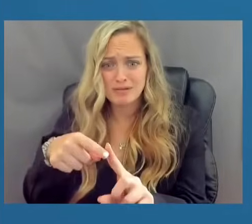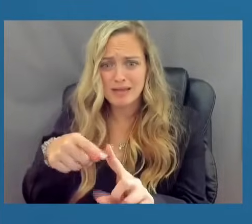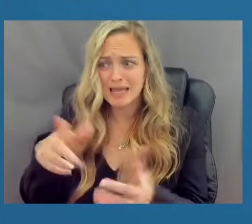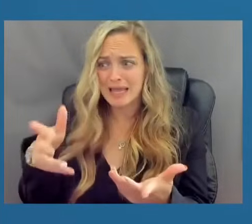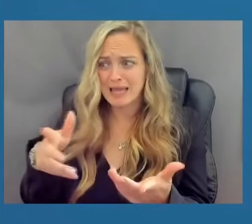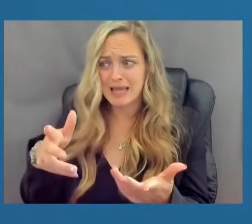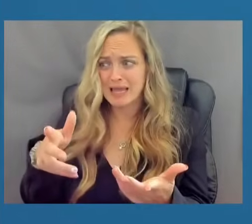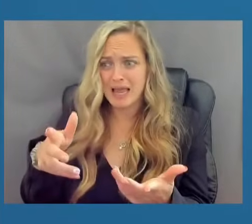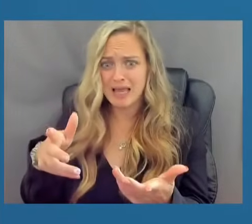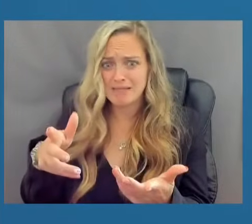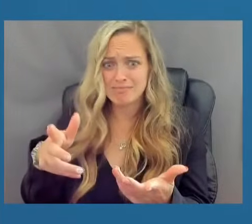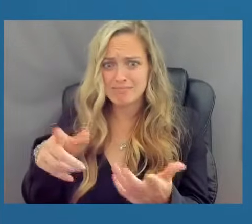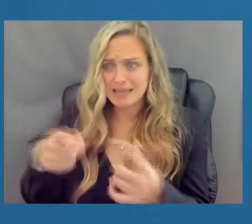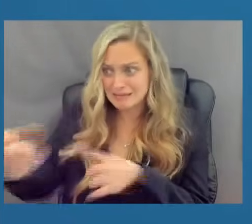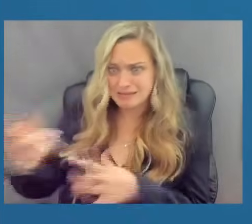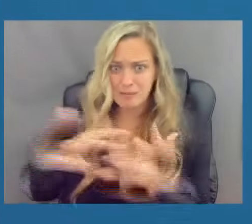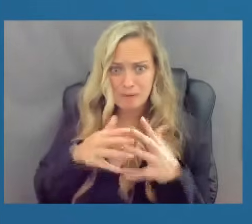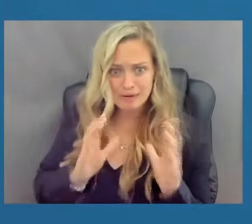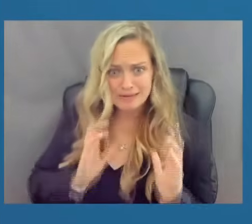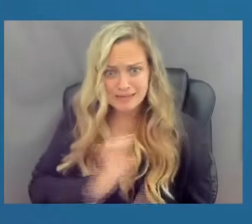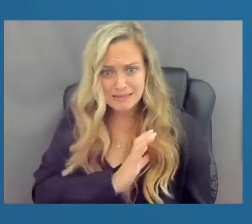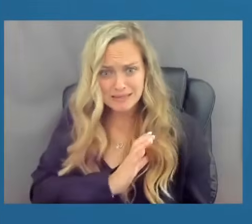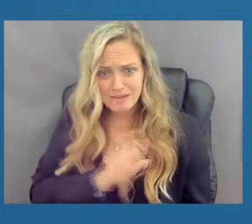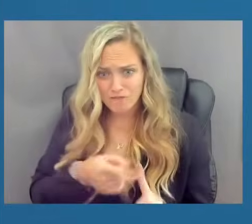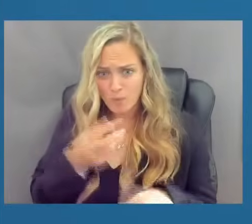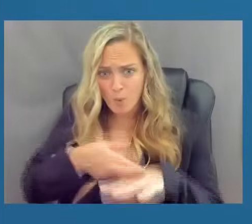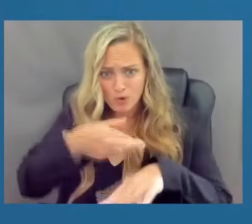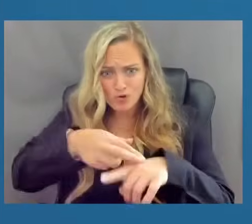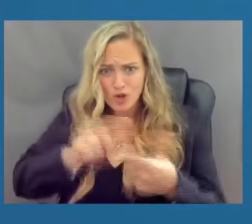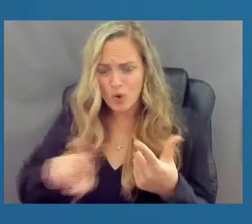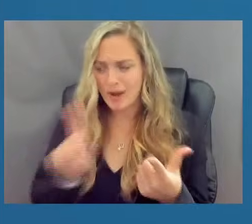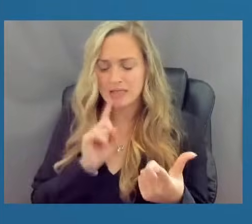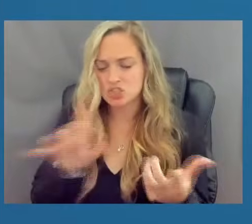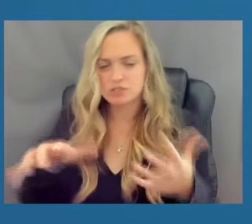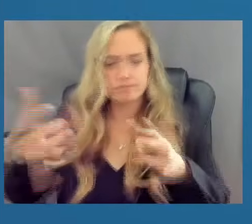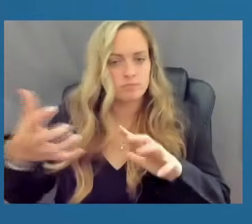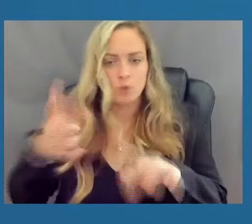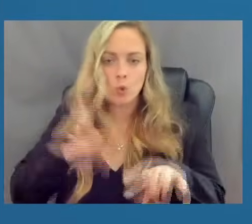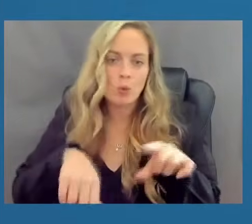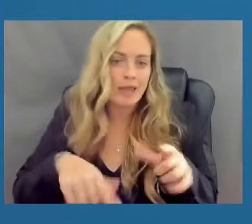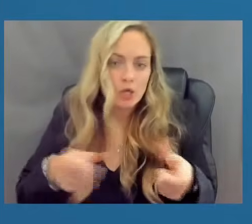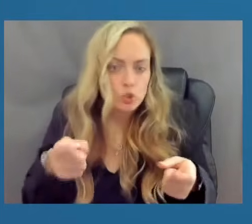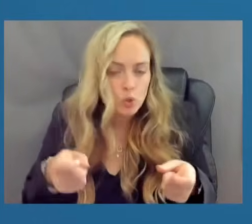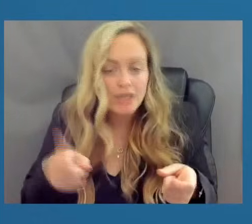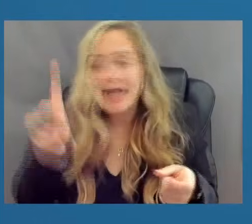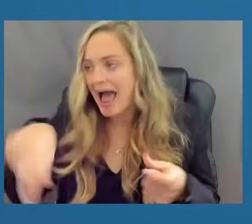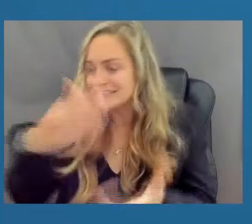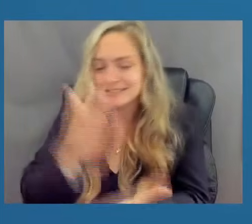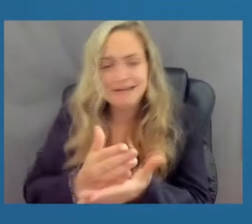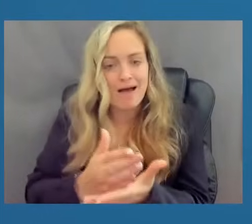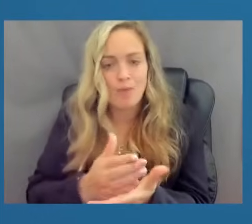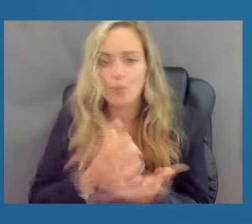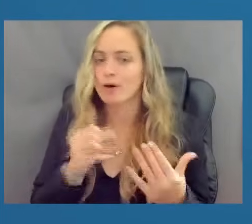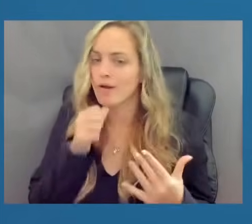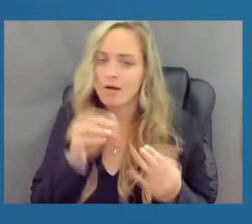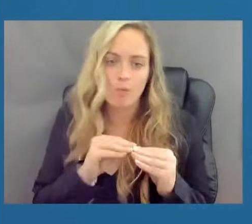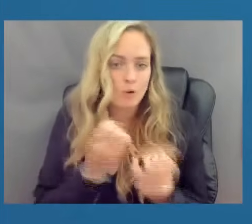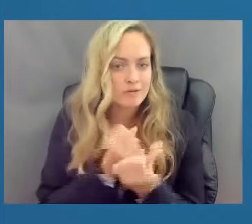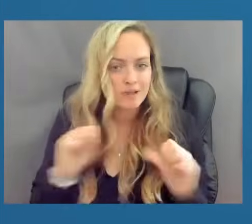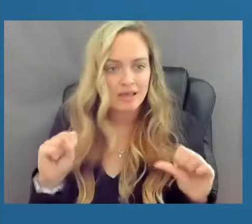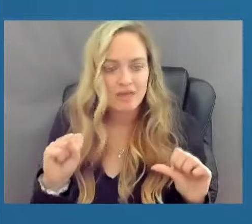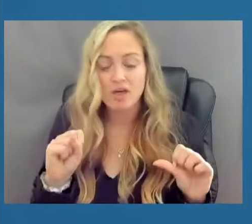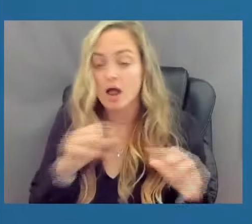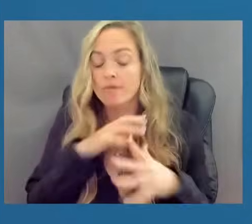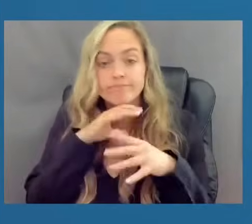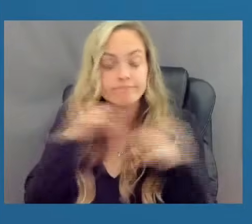while. It's out of control. It's got to stop. It is not making us safer, and I'm fed up with